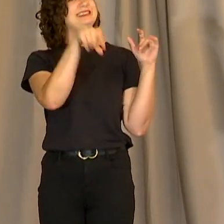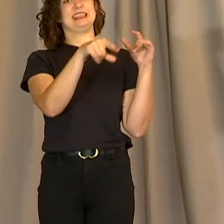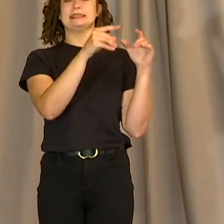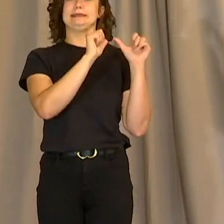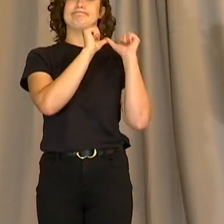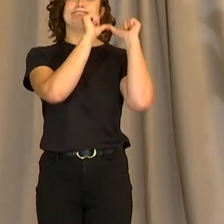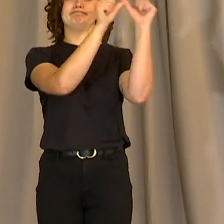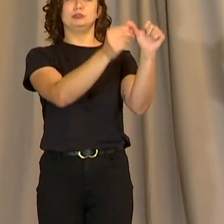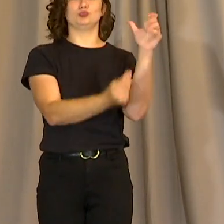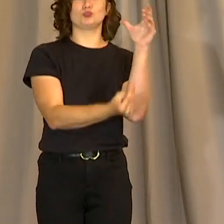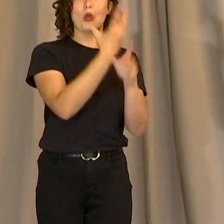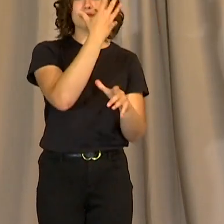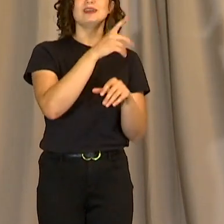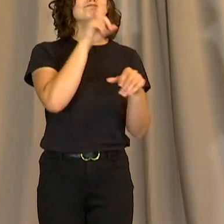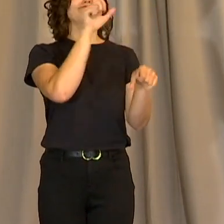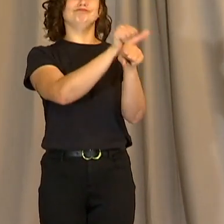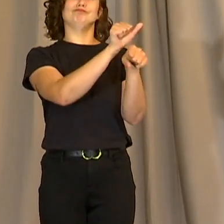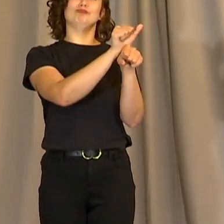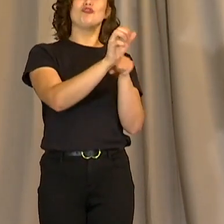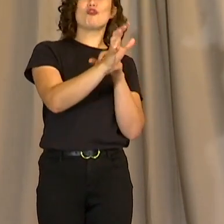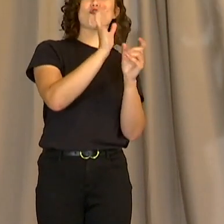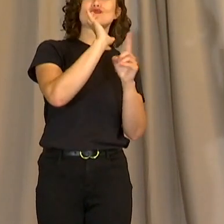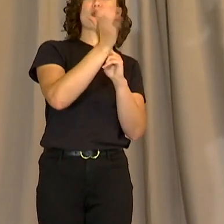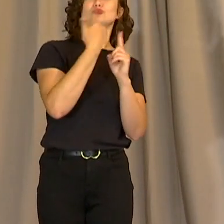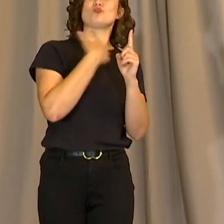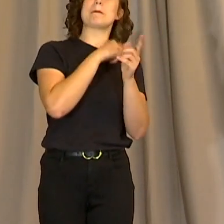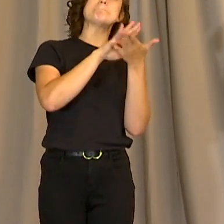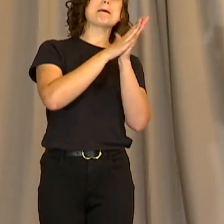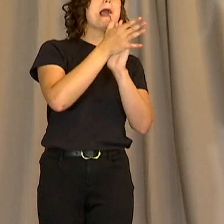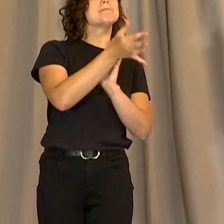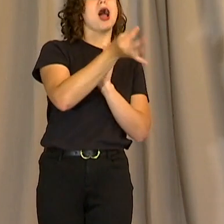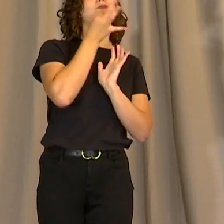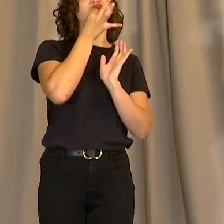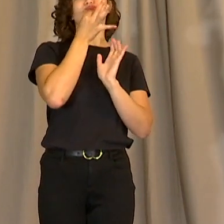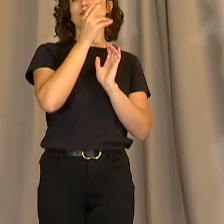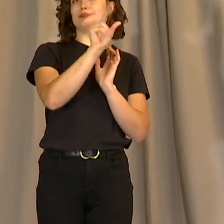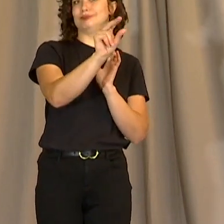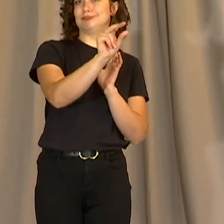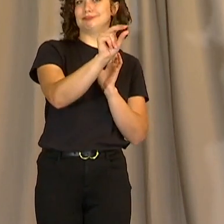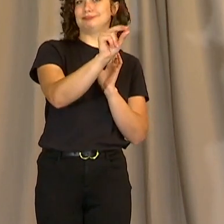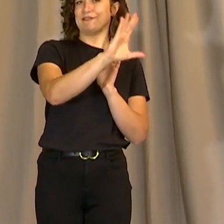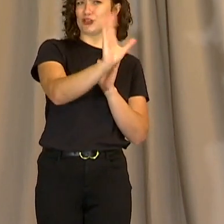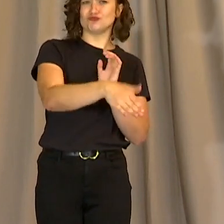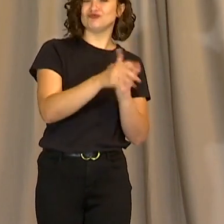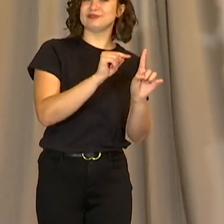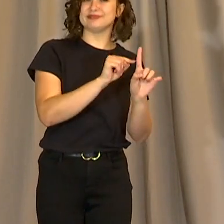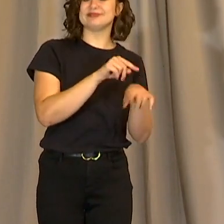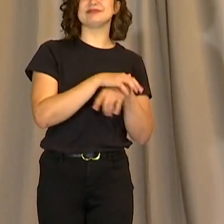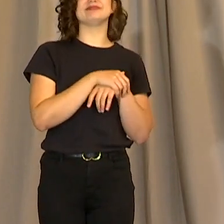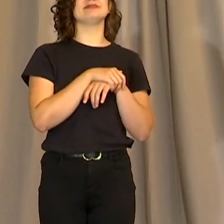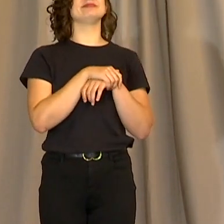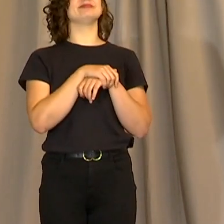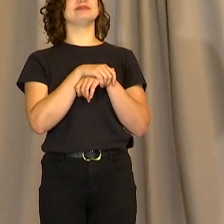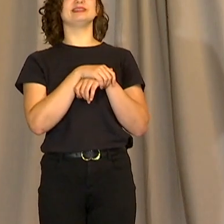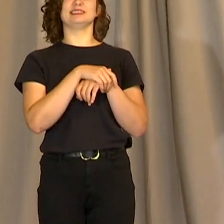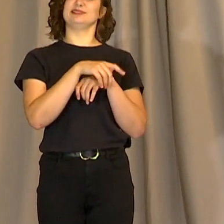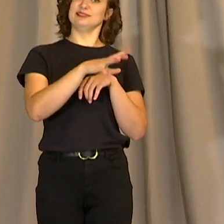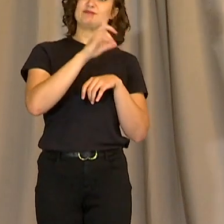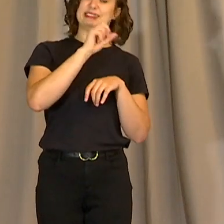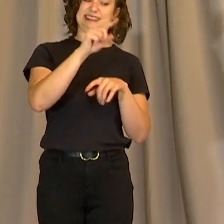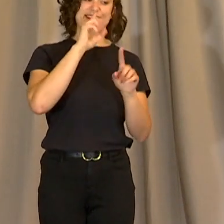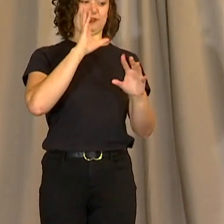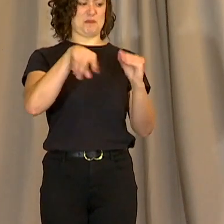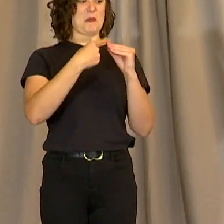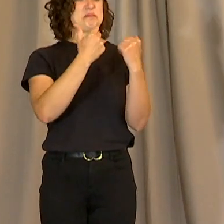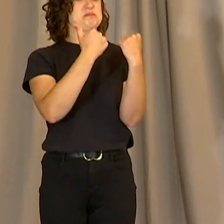become experts at it. And if you look at Yolanda, she always talks about sisters. She talks about this is about love